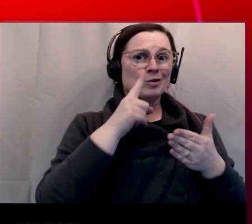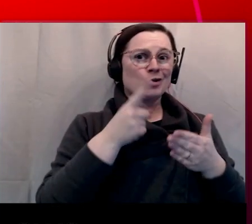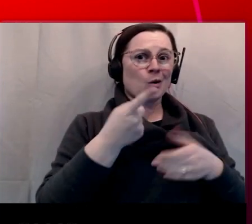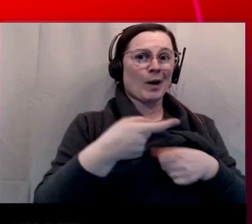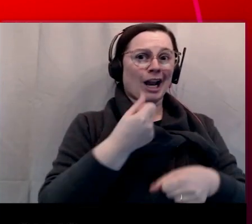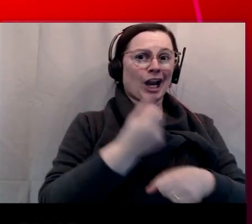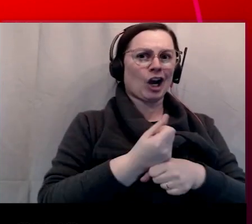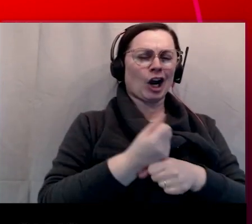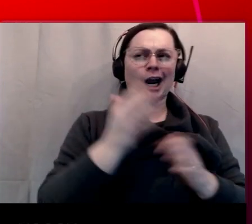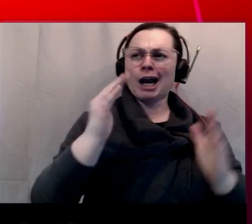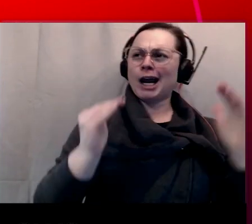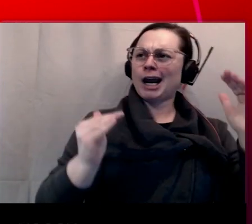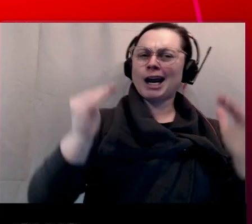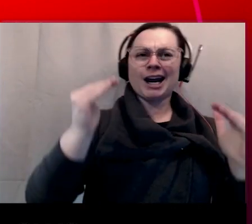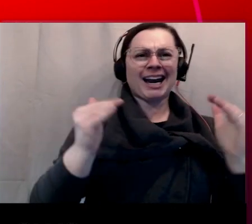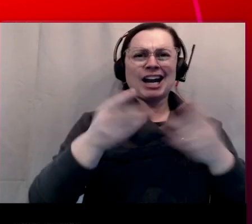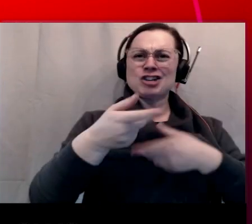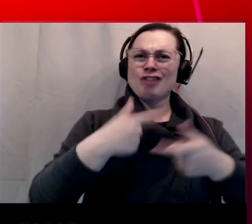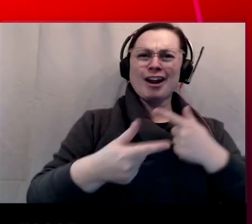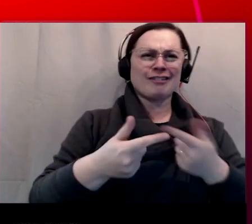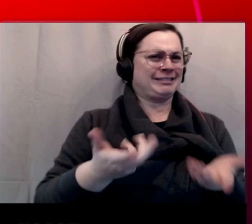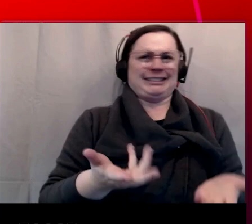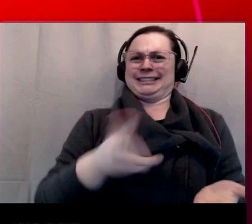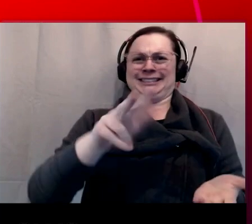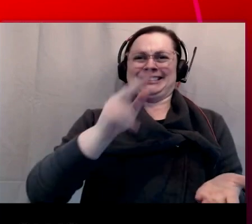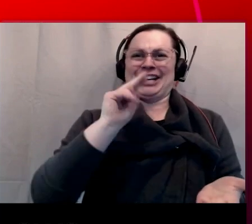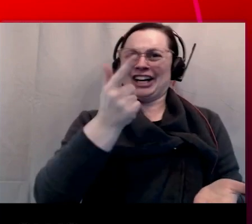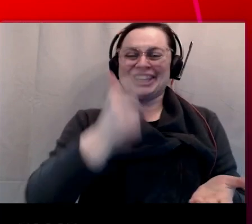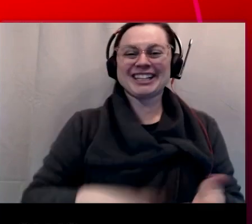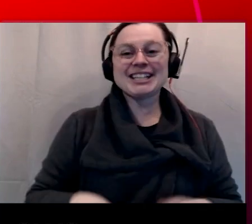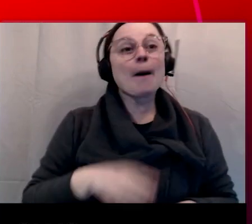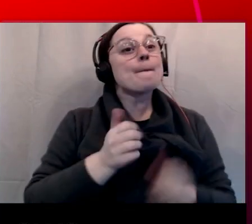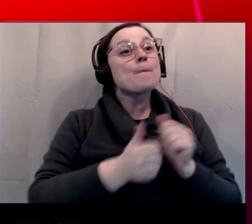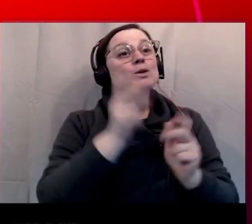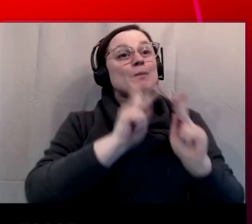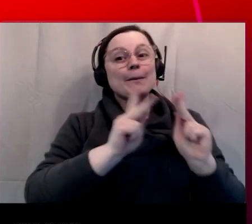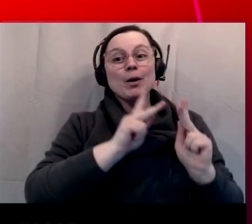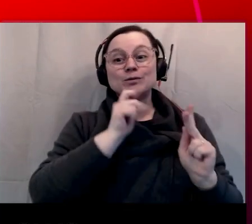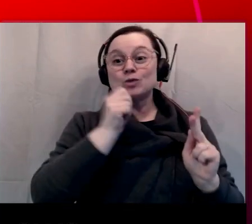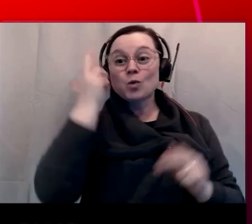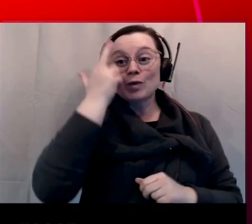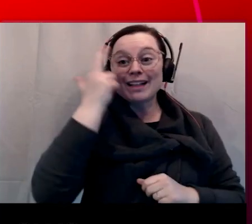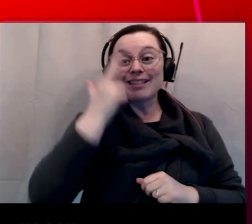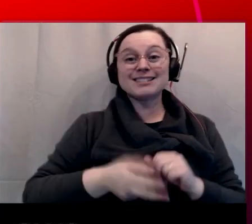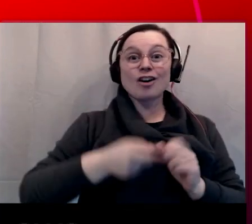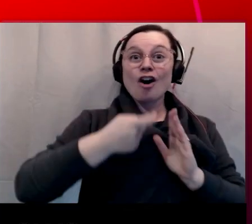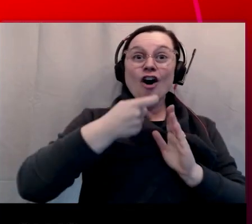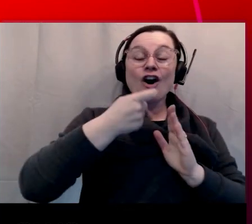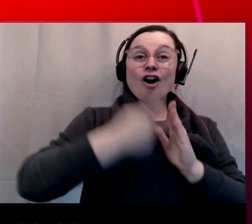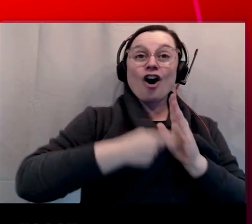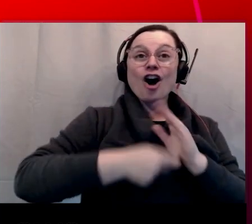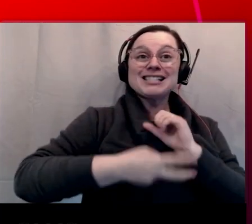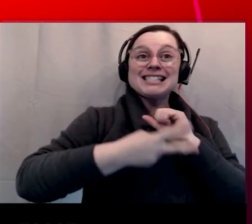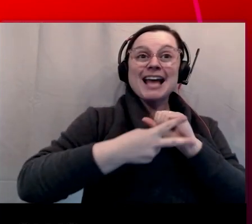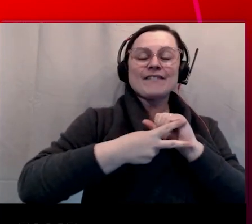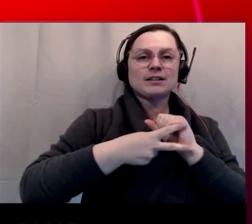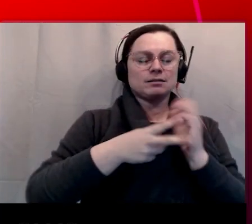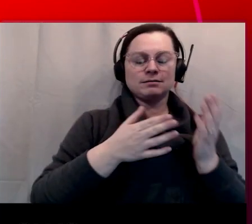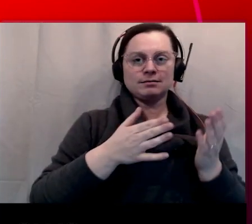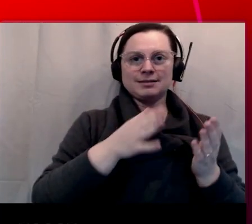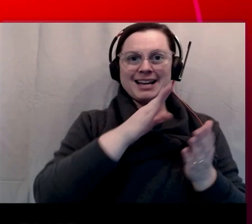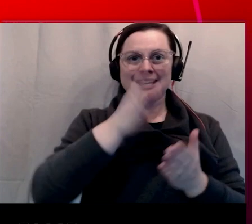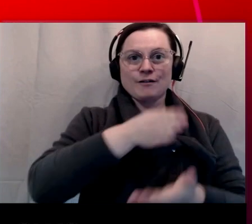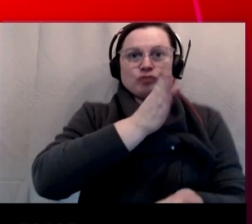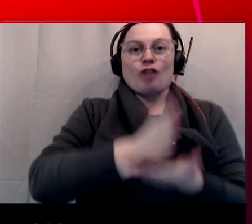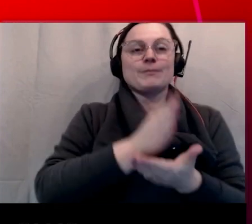wasn't. And I think the other thing that most people don't realize is that cost savings is non-stop. It's so true. You just cannot, it's not a